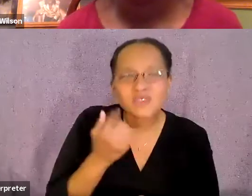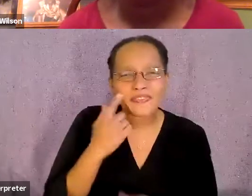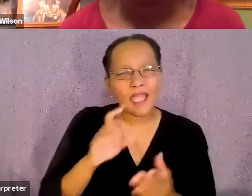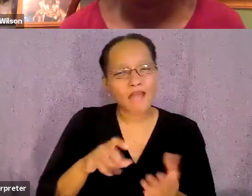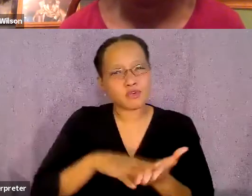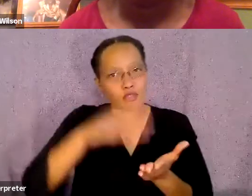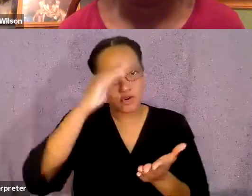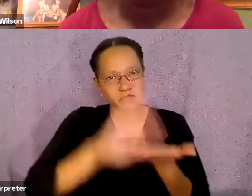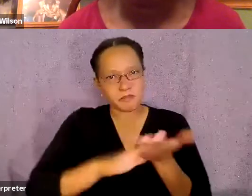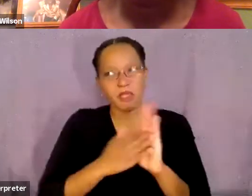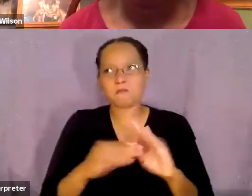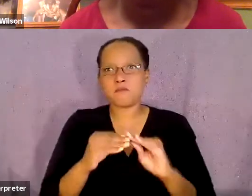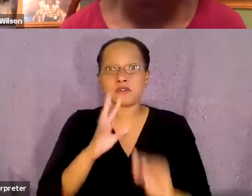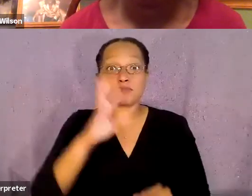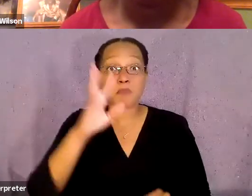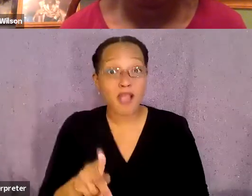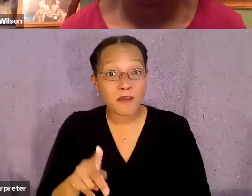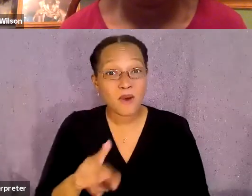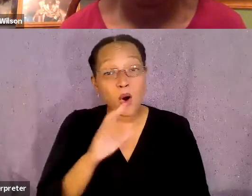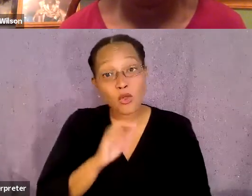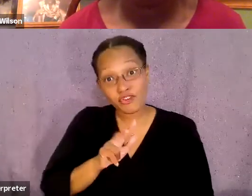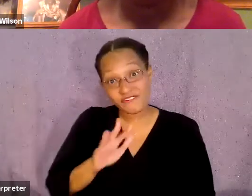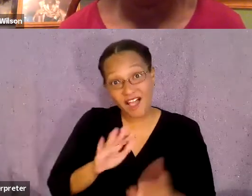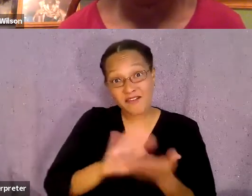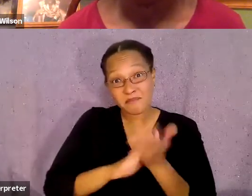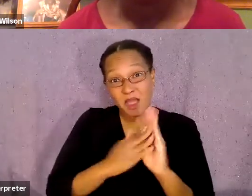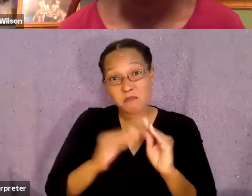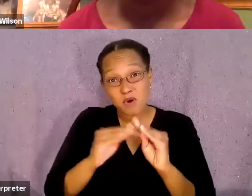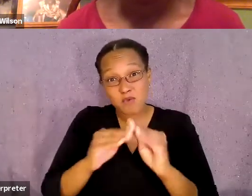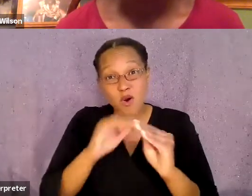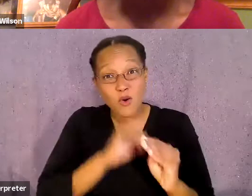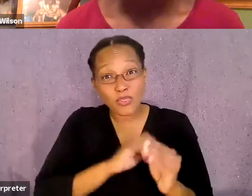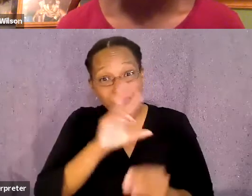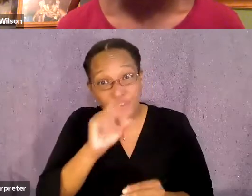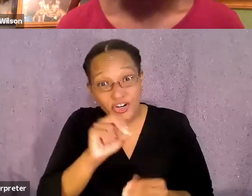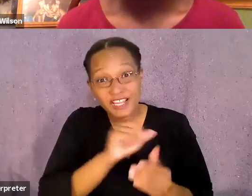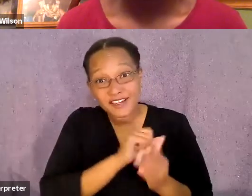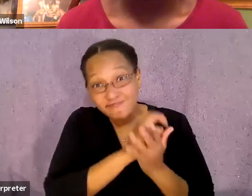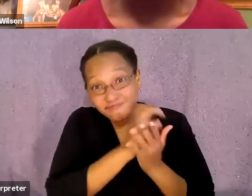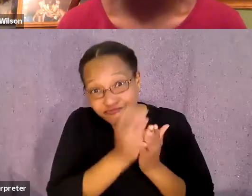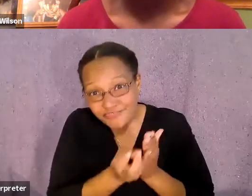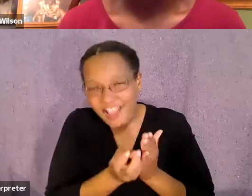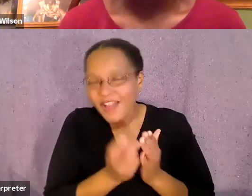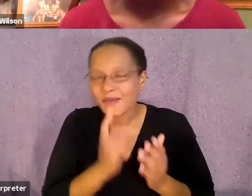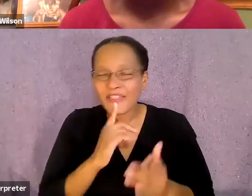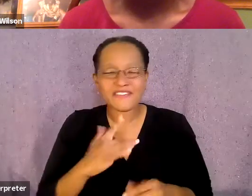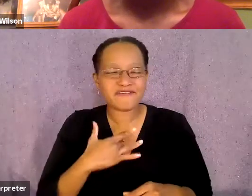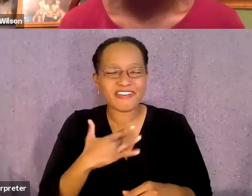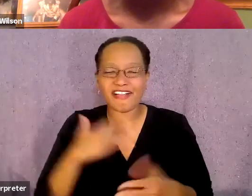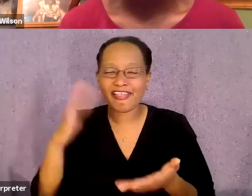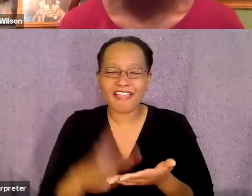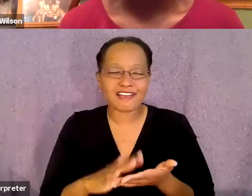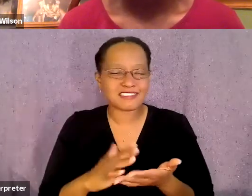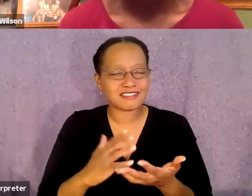at 35, like when you get deep in your 30s, you really start to care less about a lot of things. Yeah, when Keah was saying she's